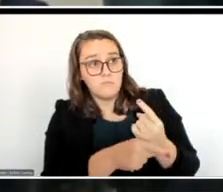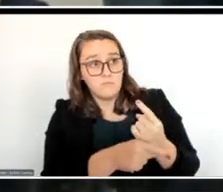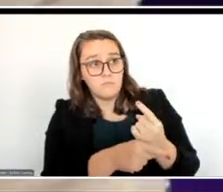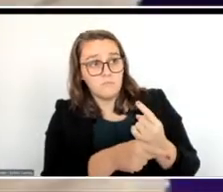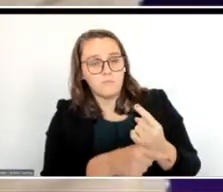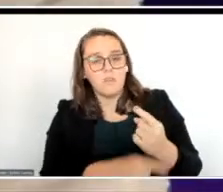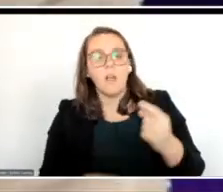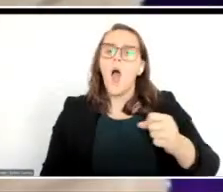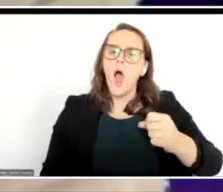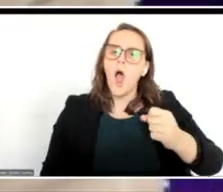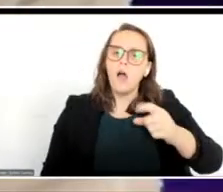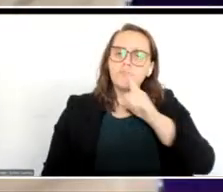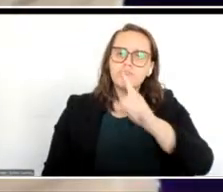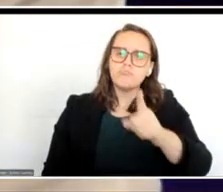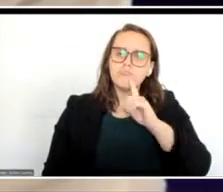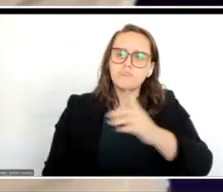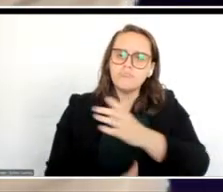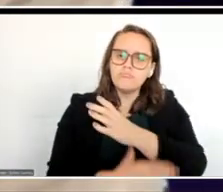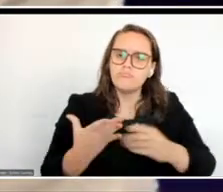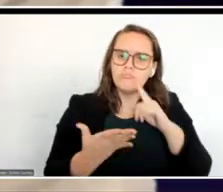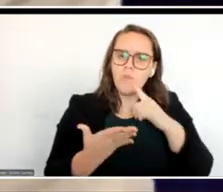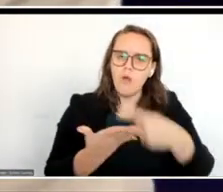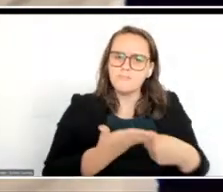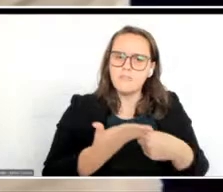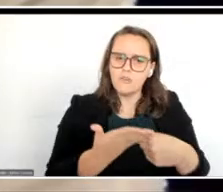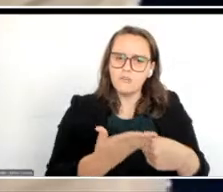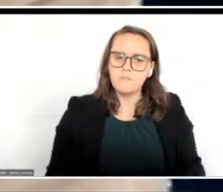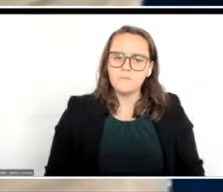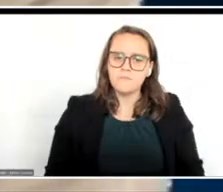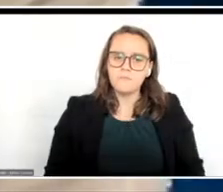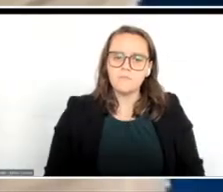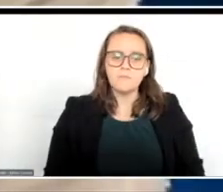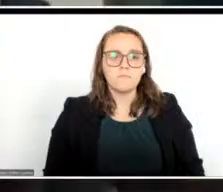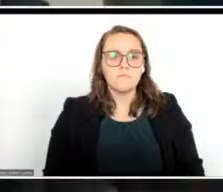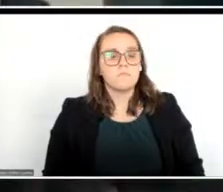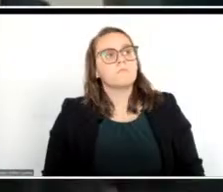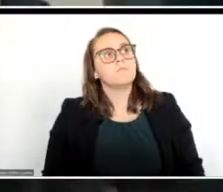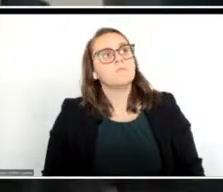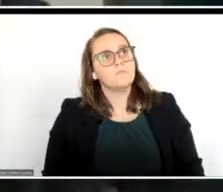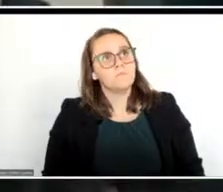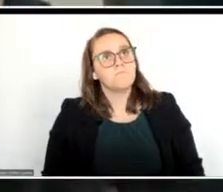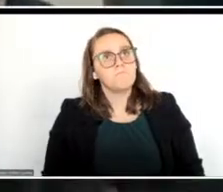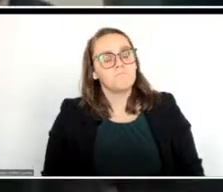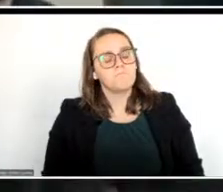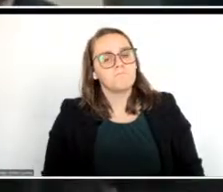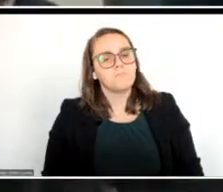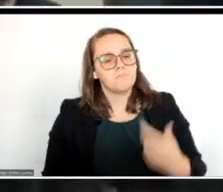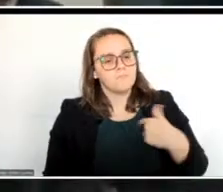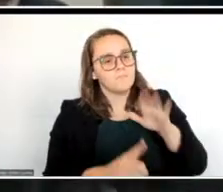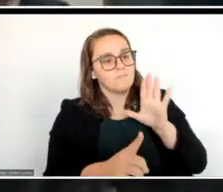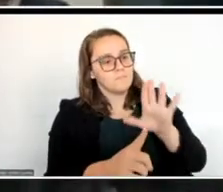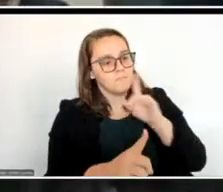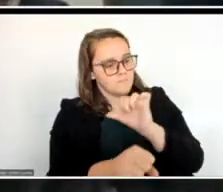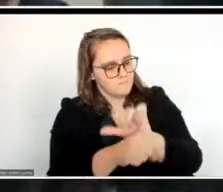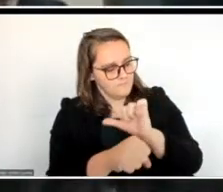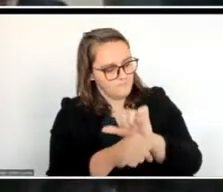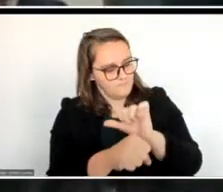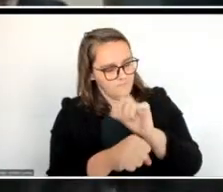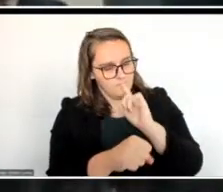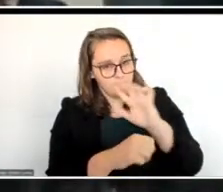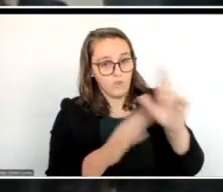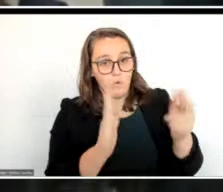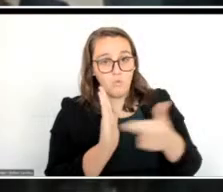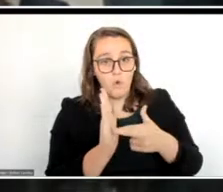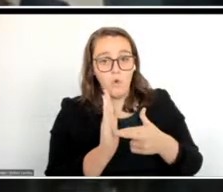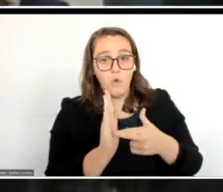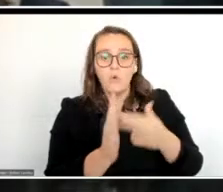sure that was part of it, yeah. And that was the position that he was taking over there was senior advisor to the Secretary of